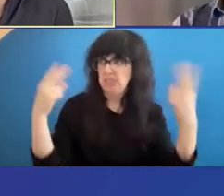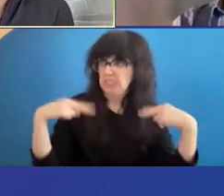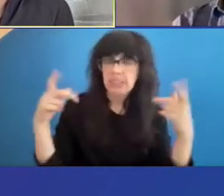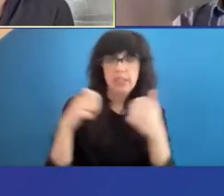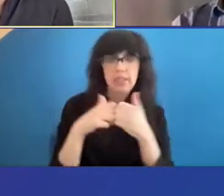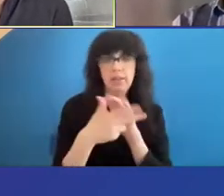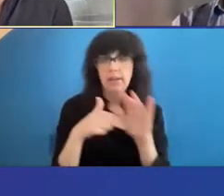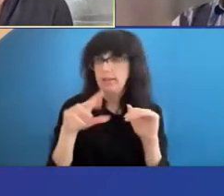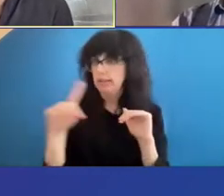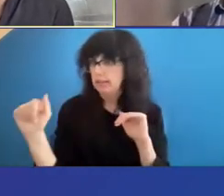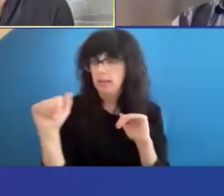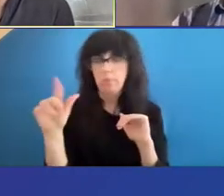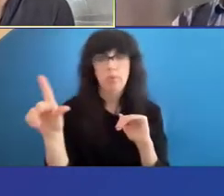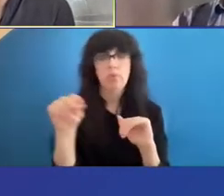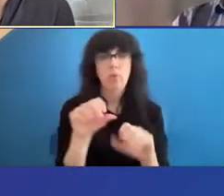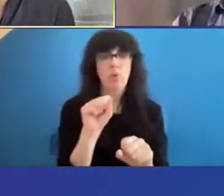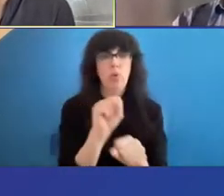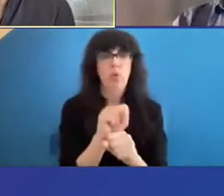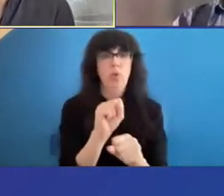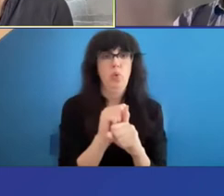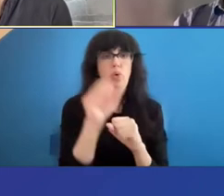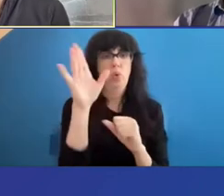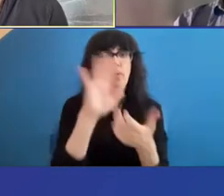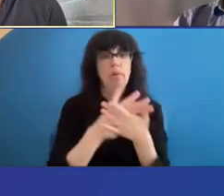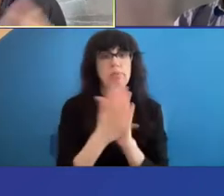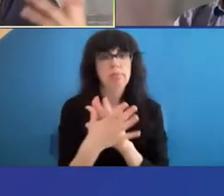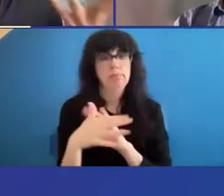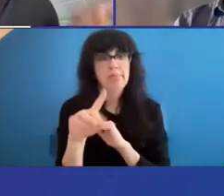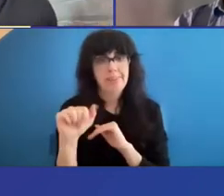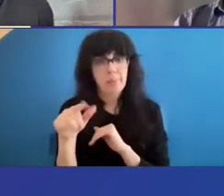Though the work you do will eventually disable you.